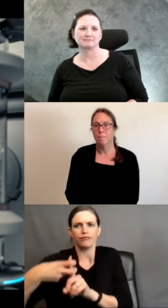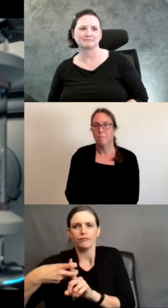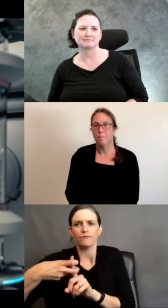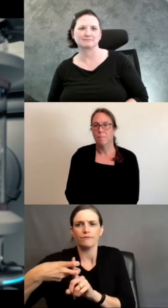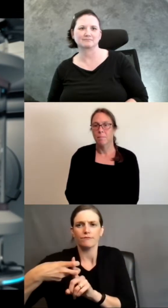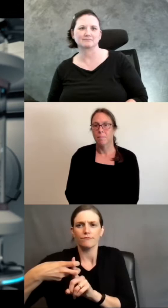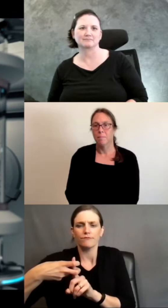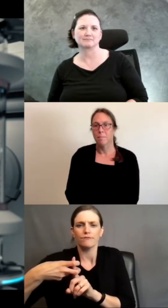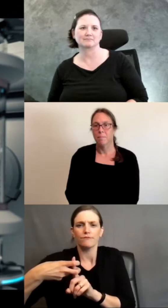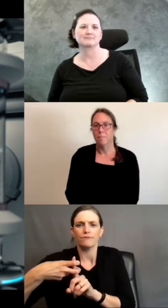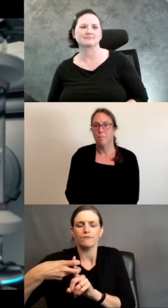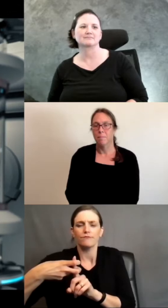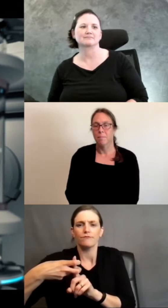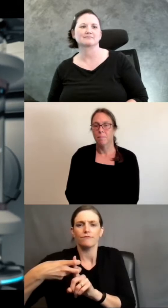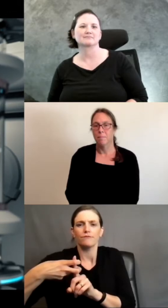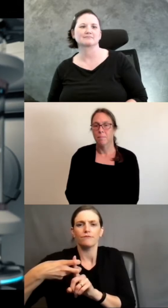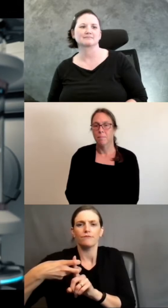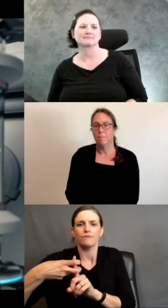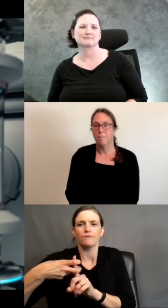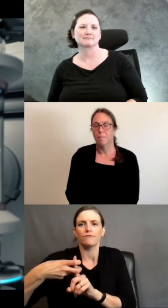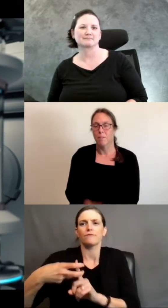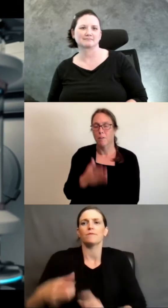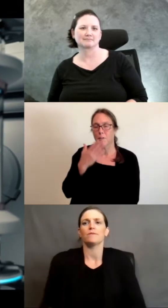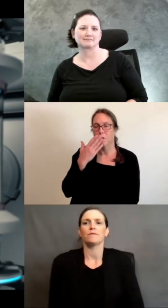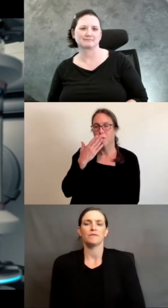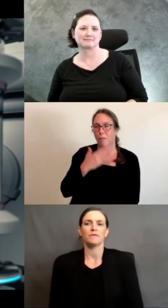back. Good girl.